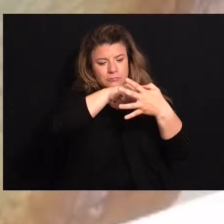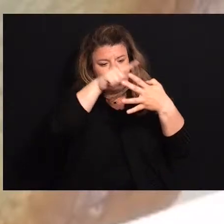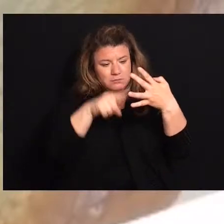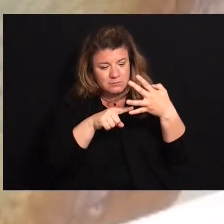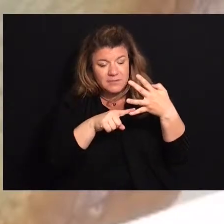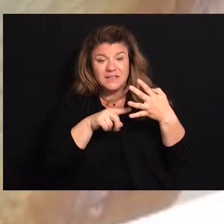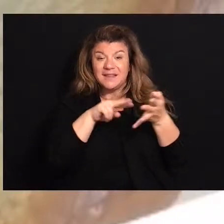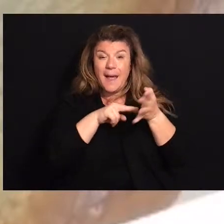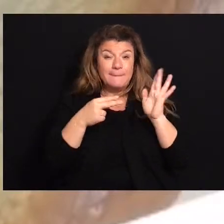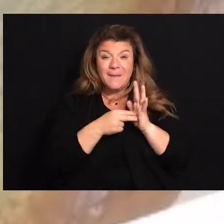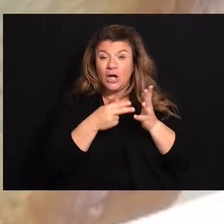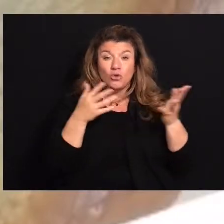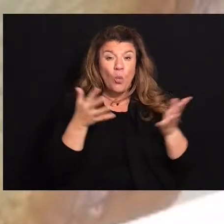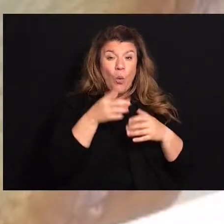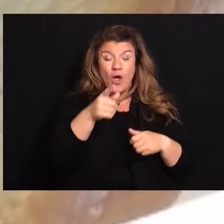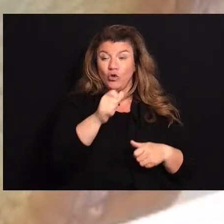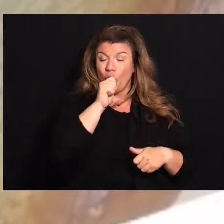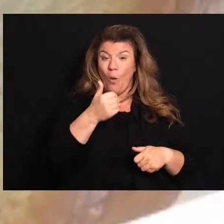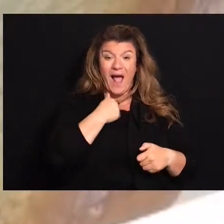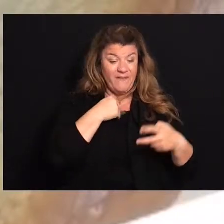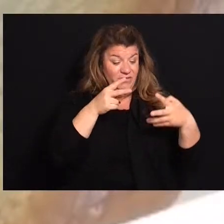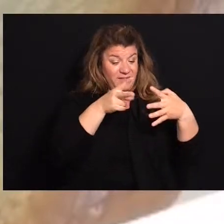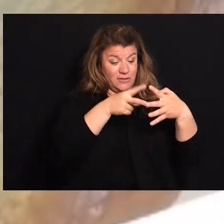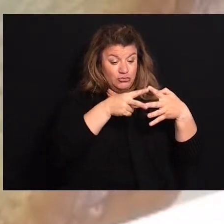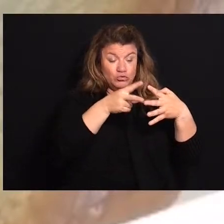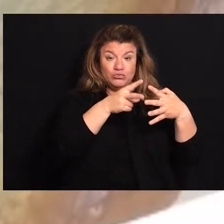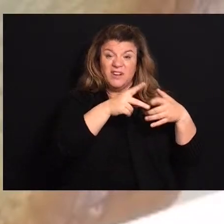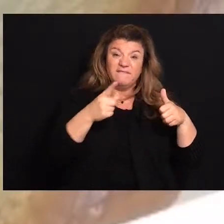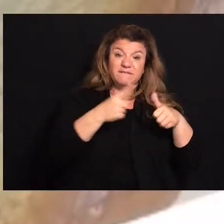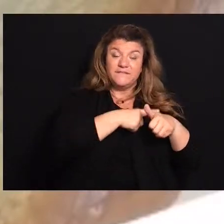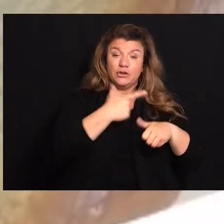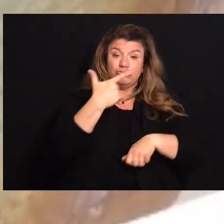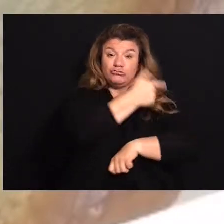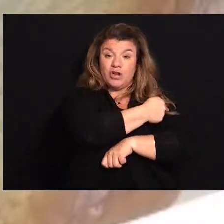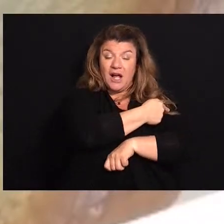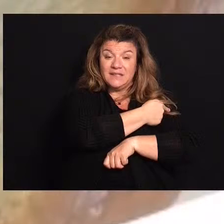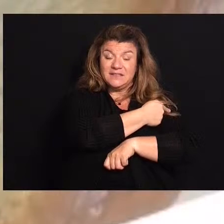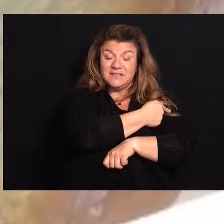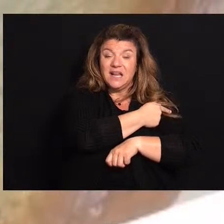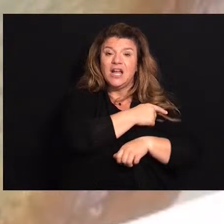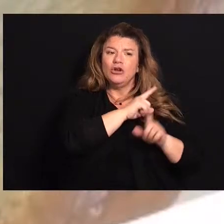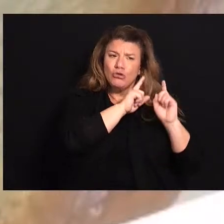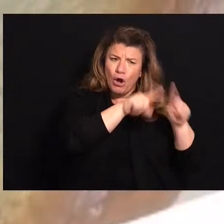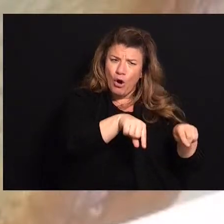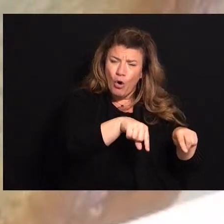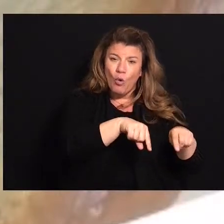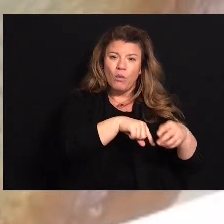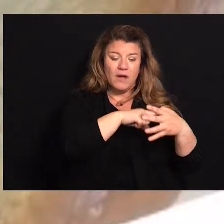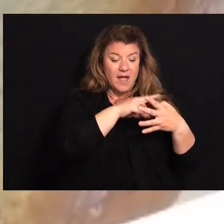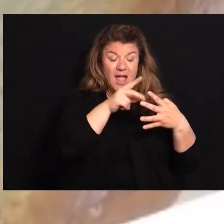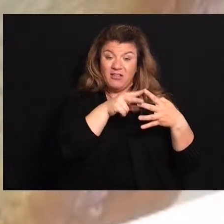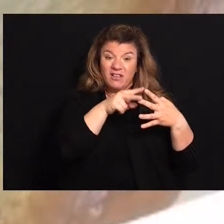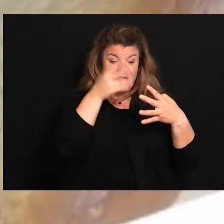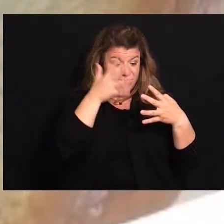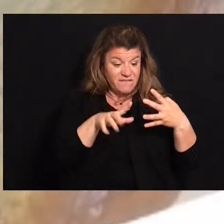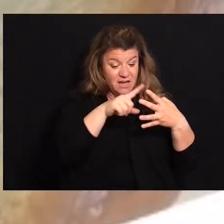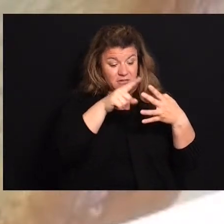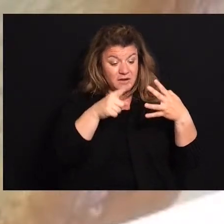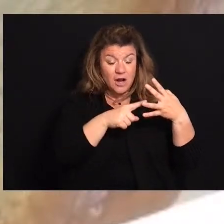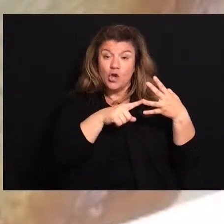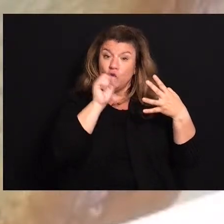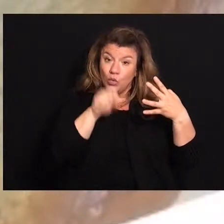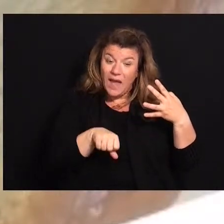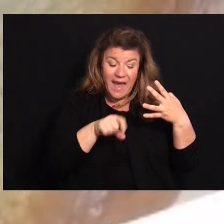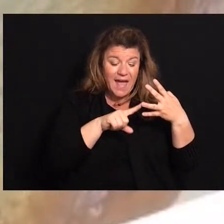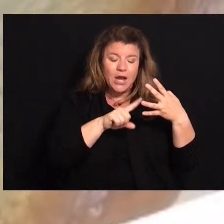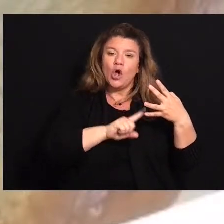please absolutely get the primary series. If you haven't gotten your first booster dose and you're eligible for that, then